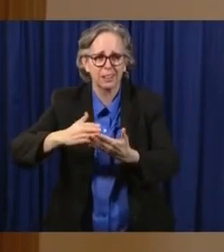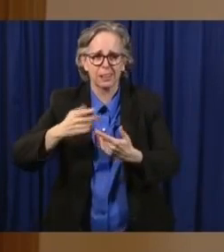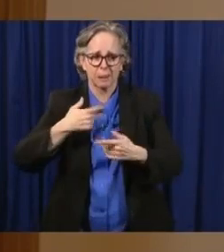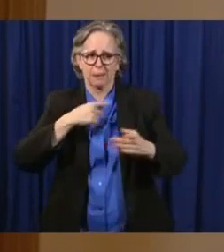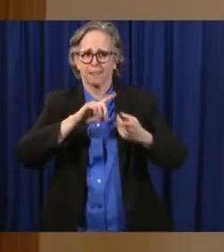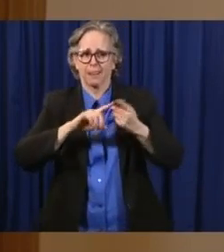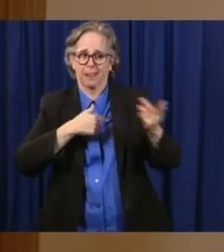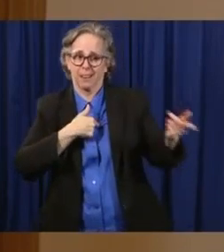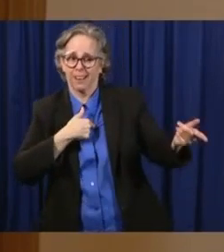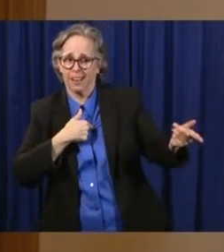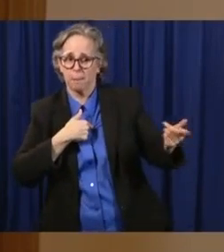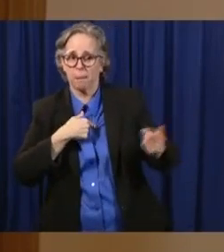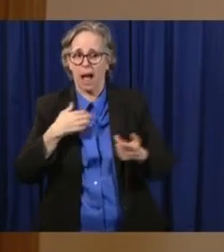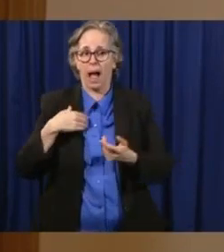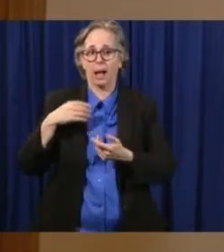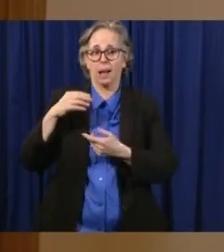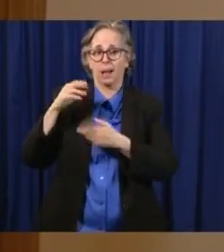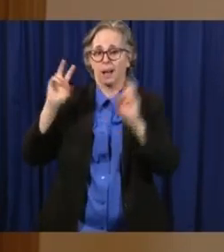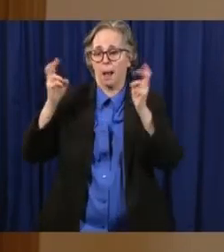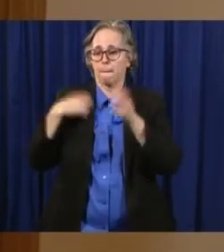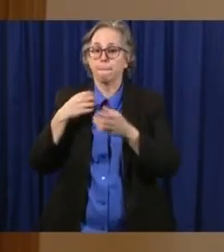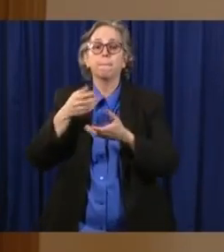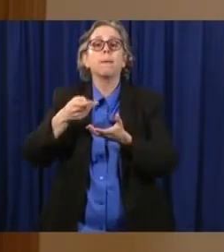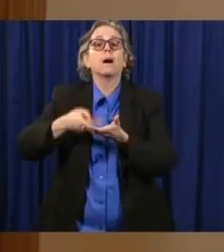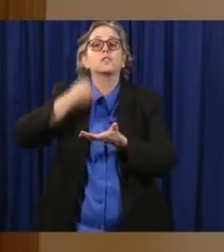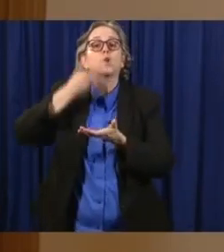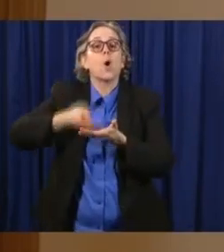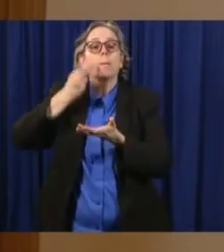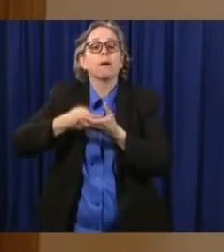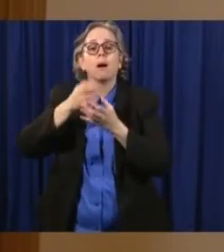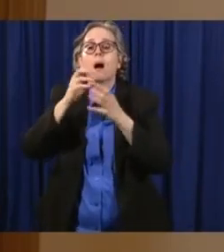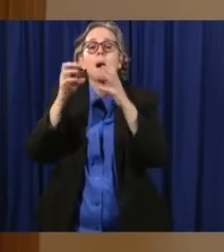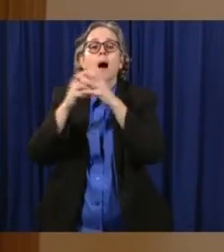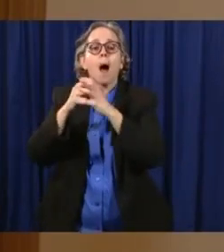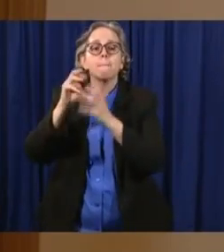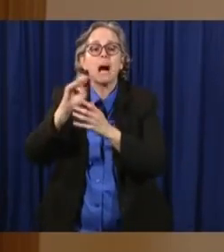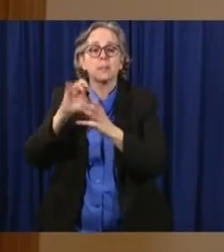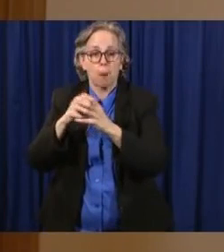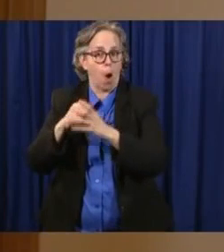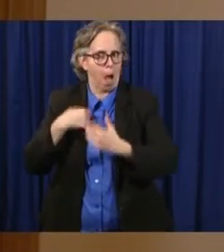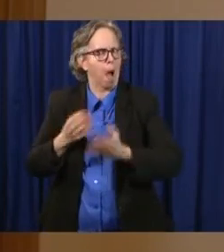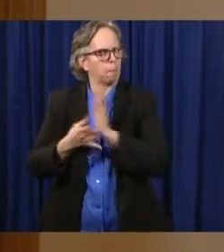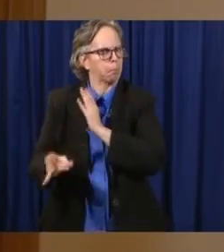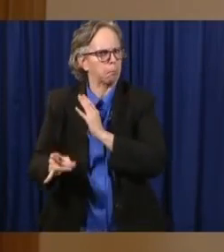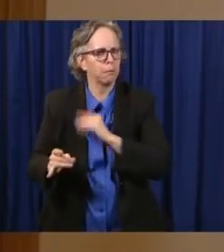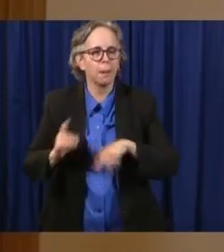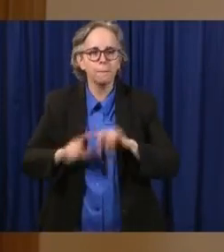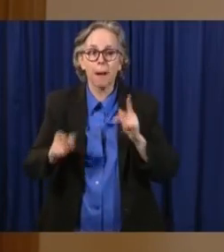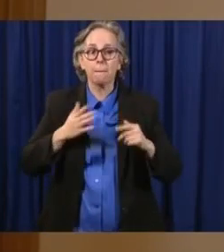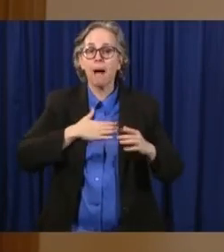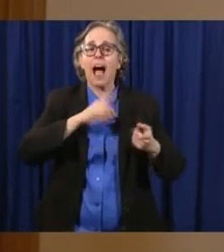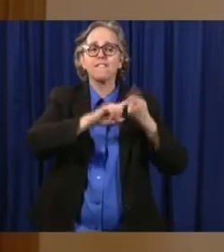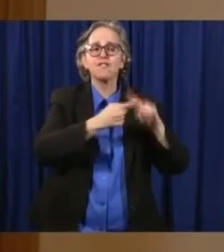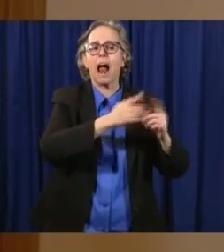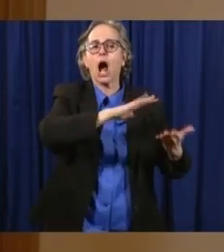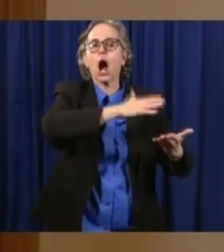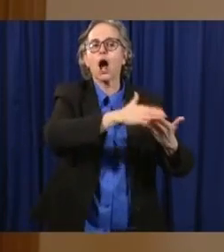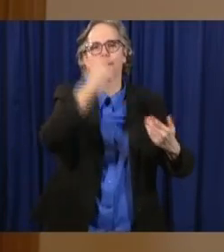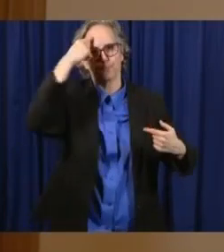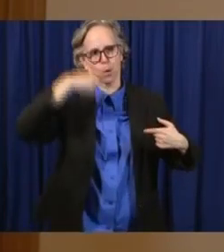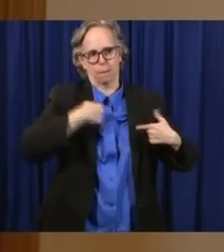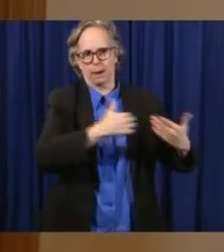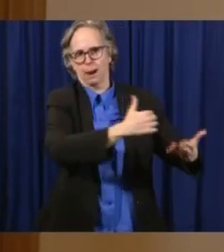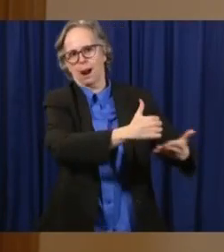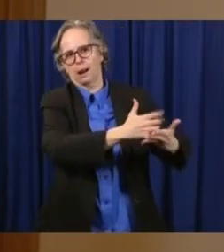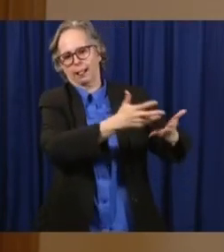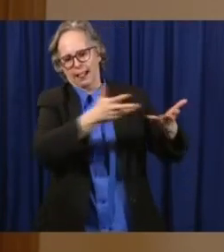saying. But, you know, my friends cooked for me. They dropped it off on my doorstep, and we're going to be together